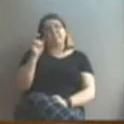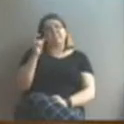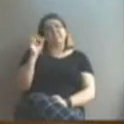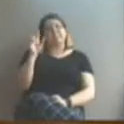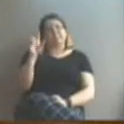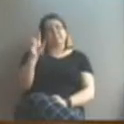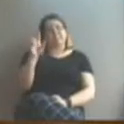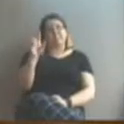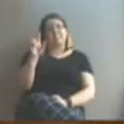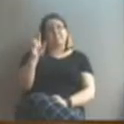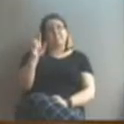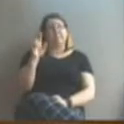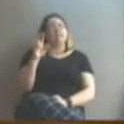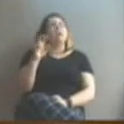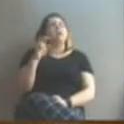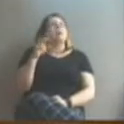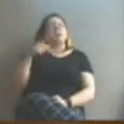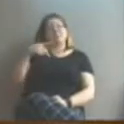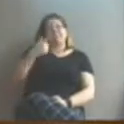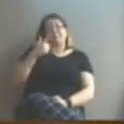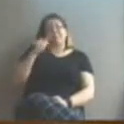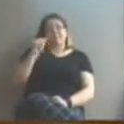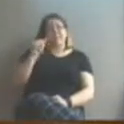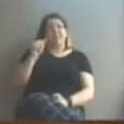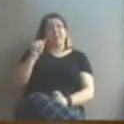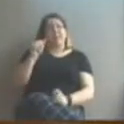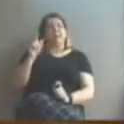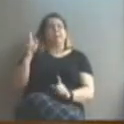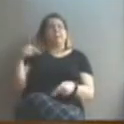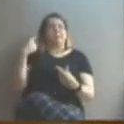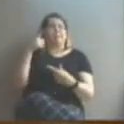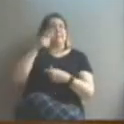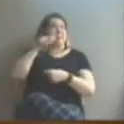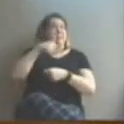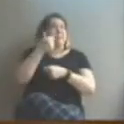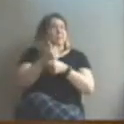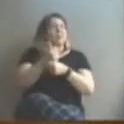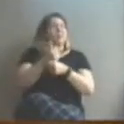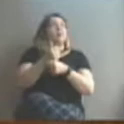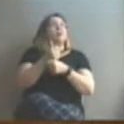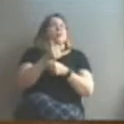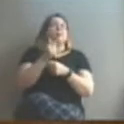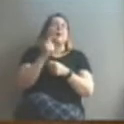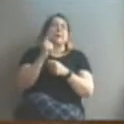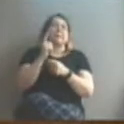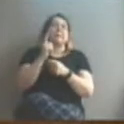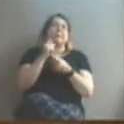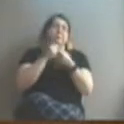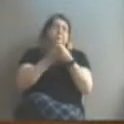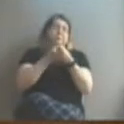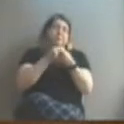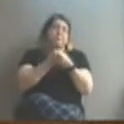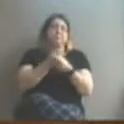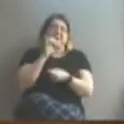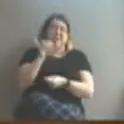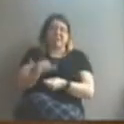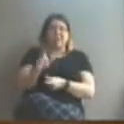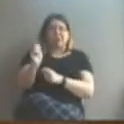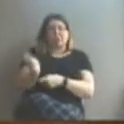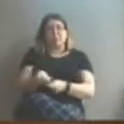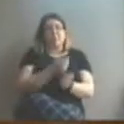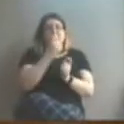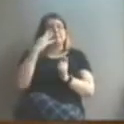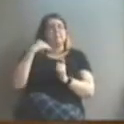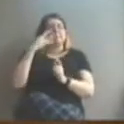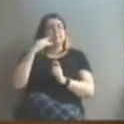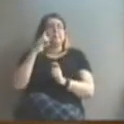10 years, the Kentucky PGA Foundation has sponsored the Don Fightmaster Derby Festival golf outing for